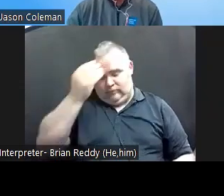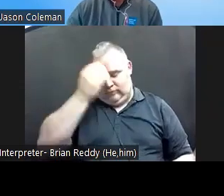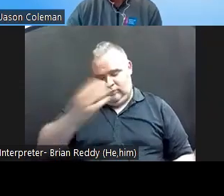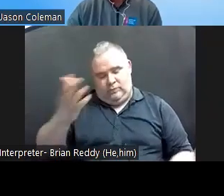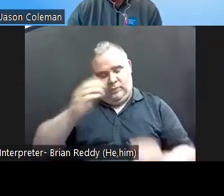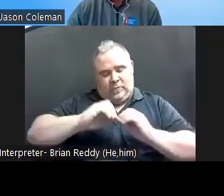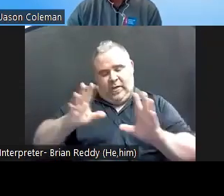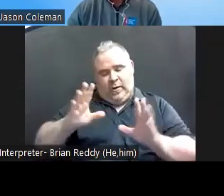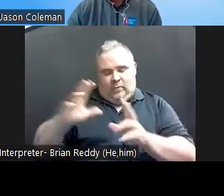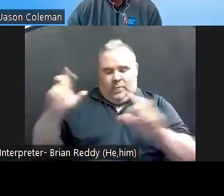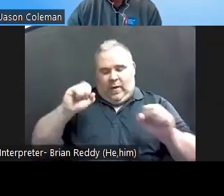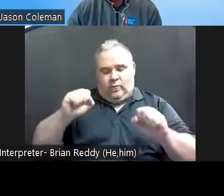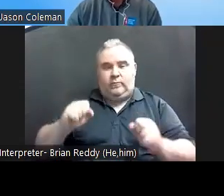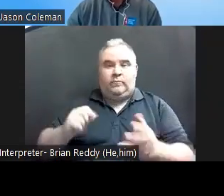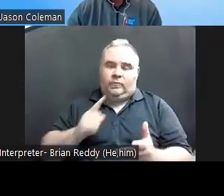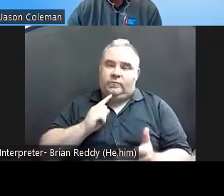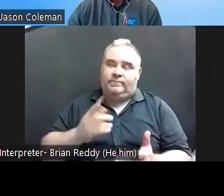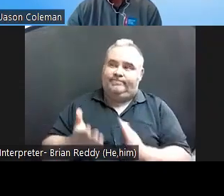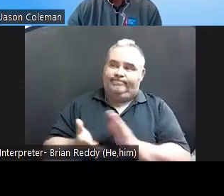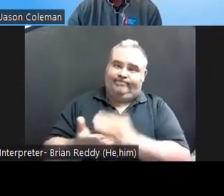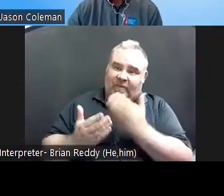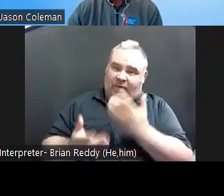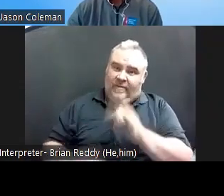clear, and we value their contribution.